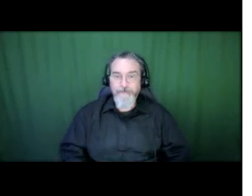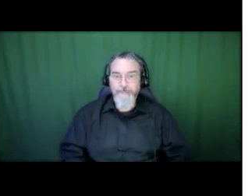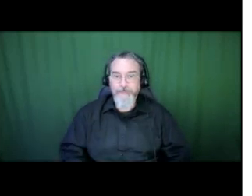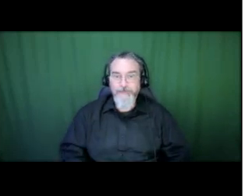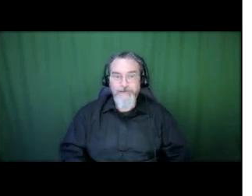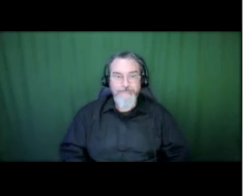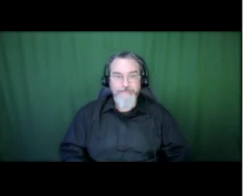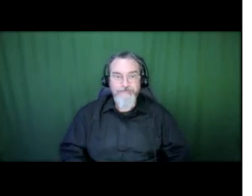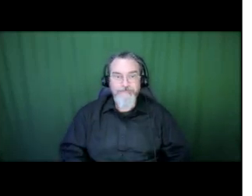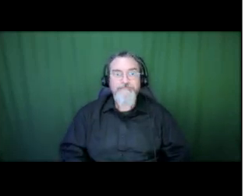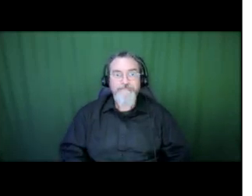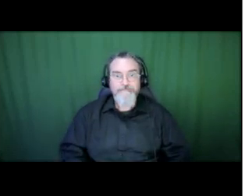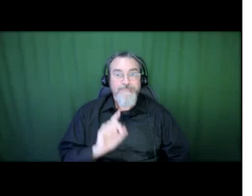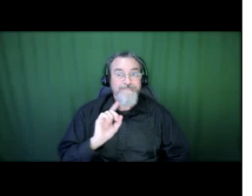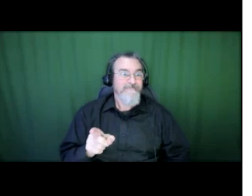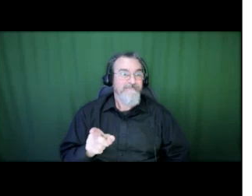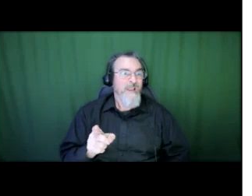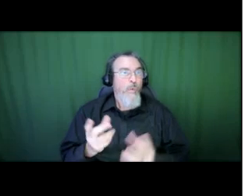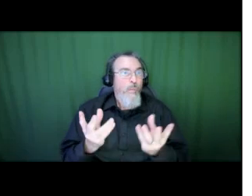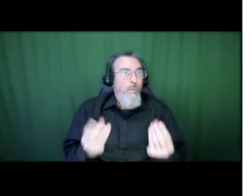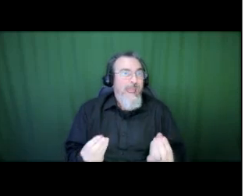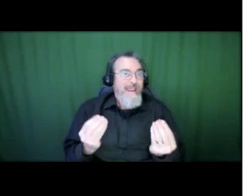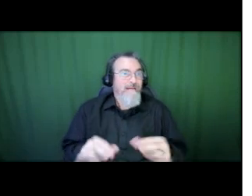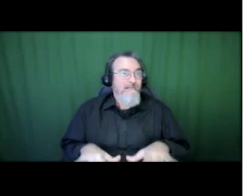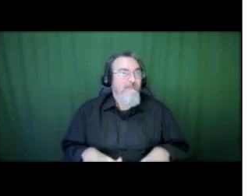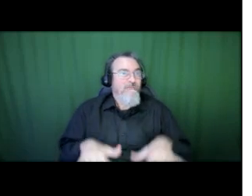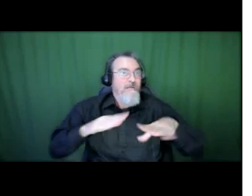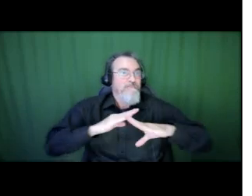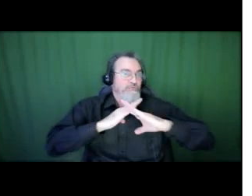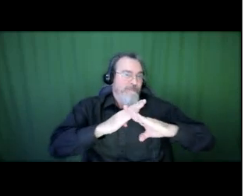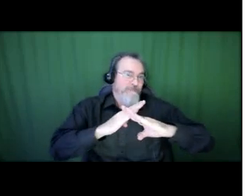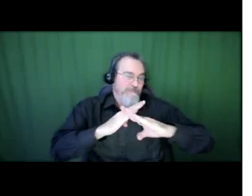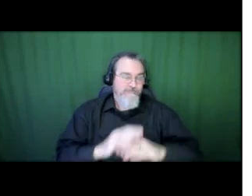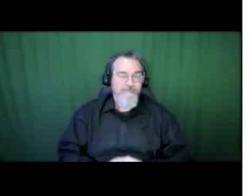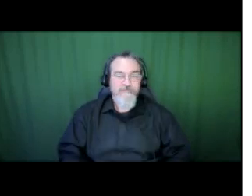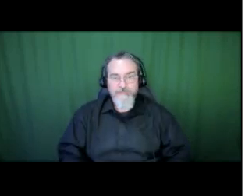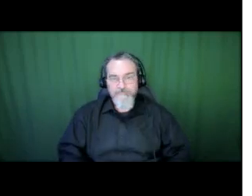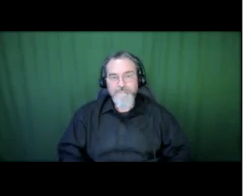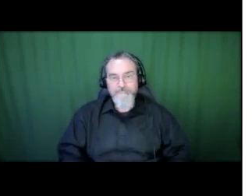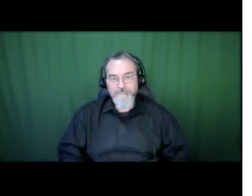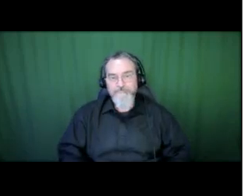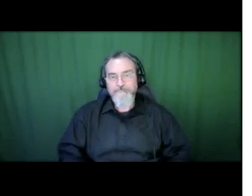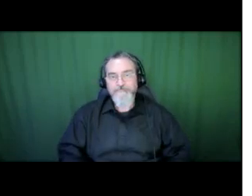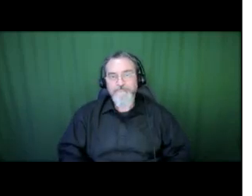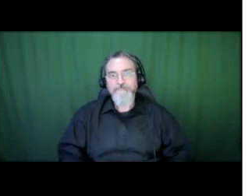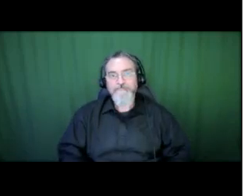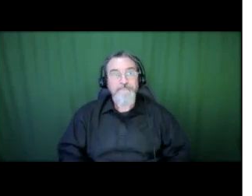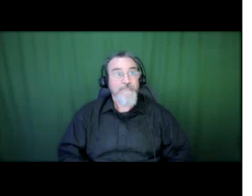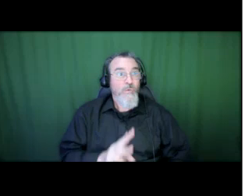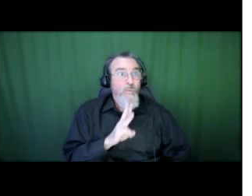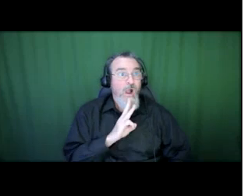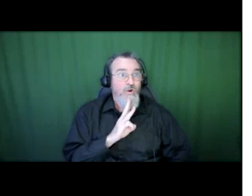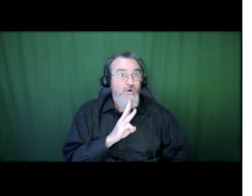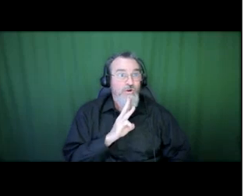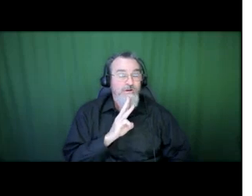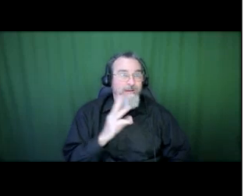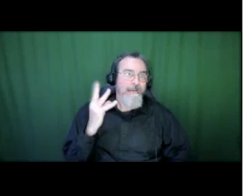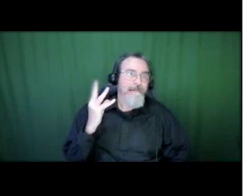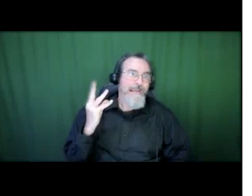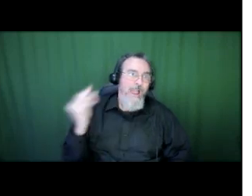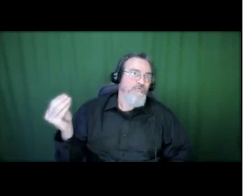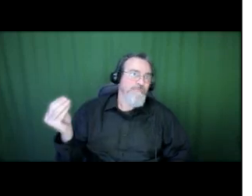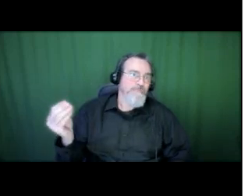And then you have wet flood proofing jobs where, again, it keeps the water out, but that's about as much as